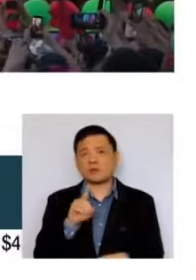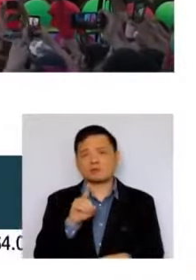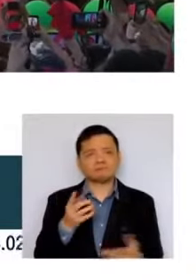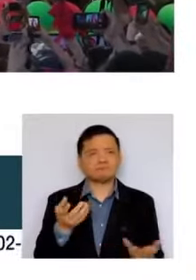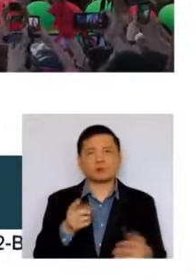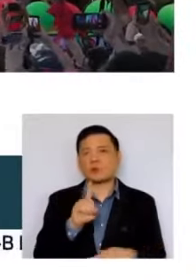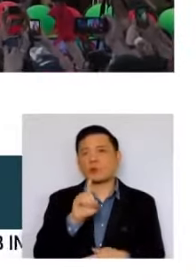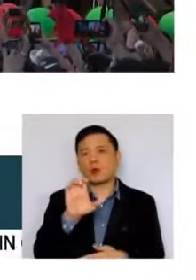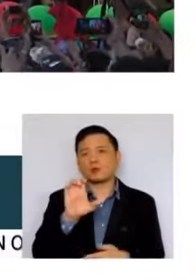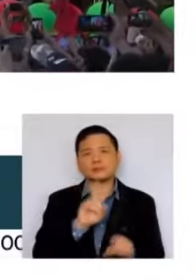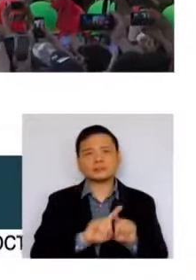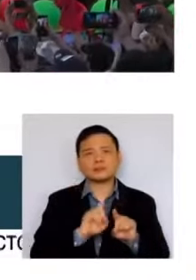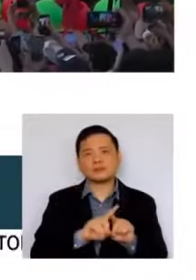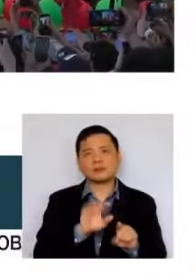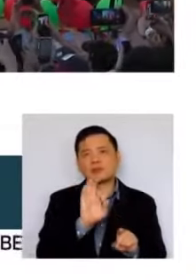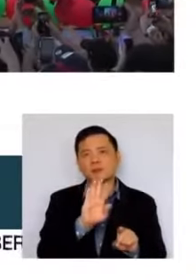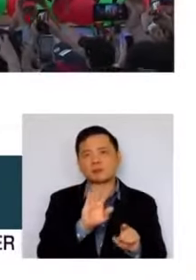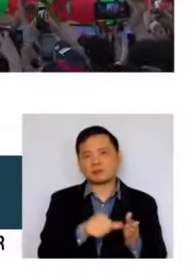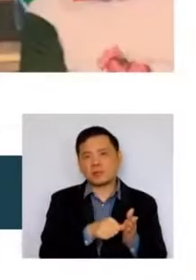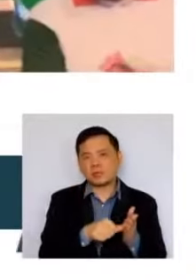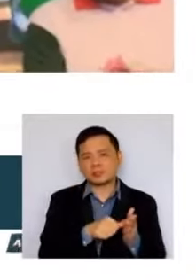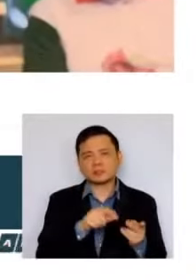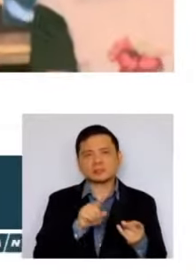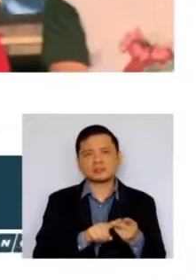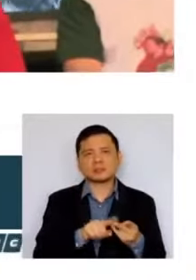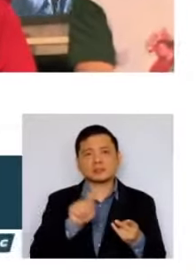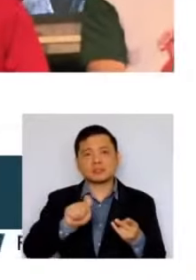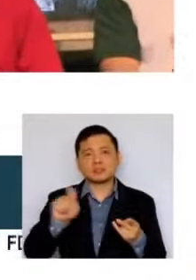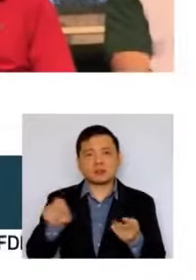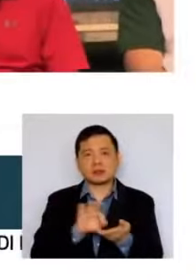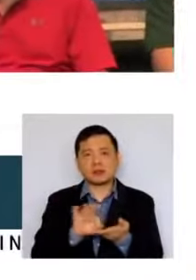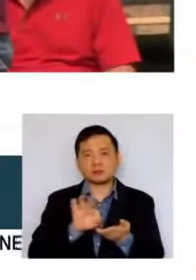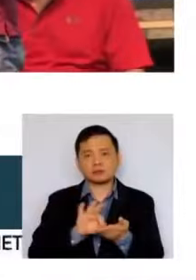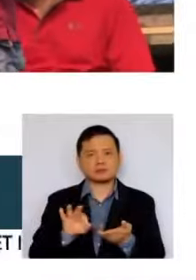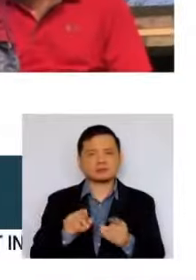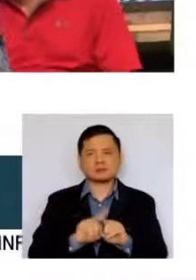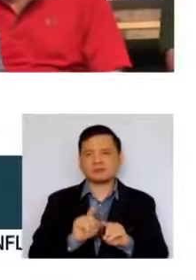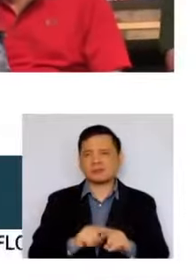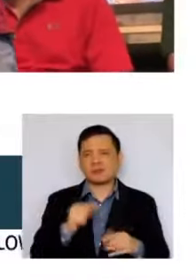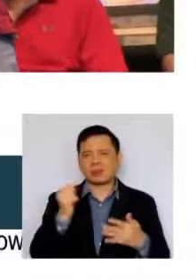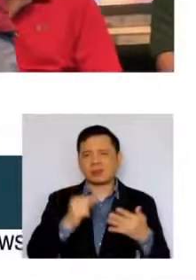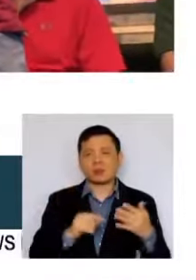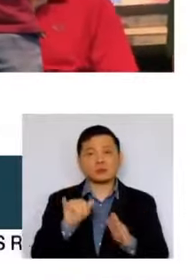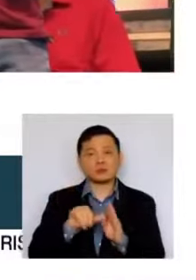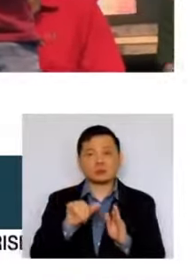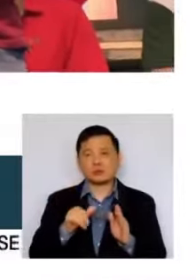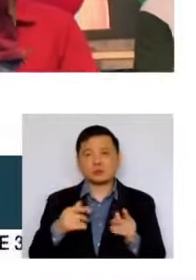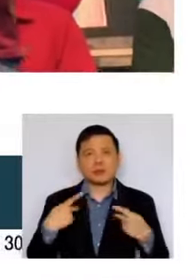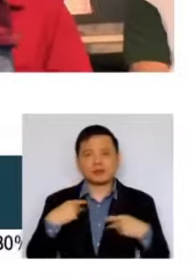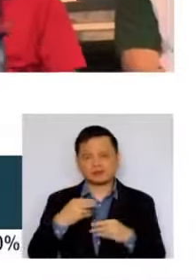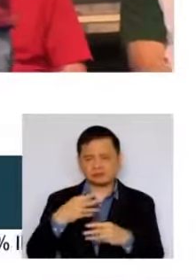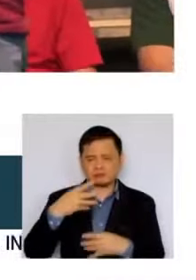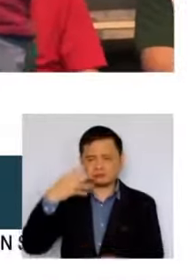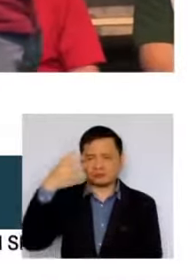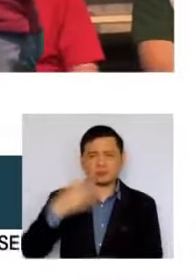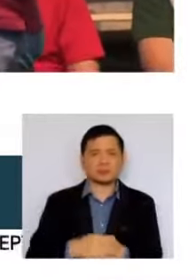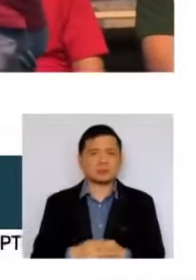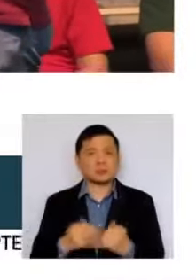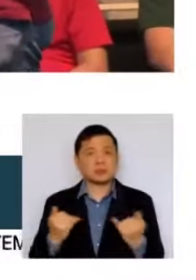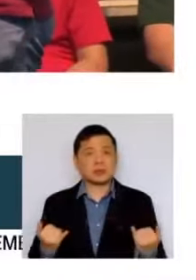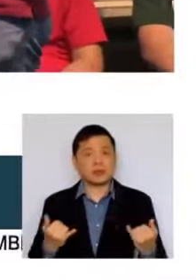pages, TikTok accounts, and even the YouTube channel. So I think right now they're avoiding